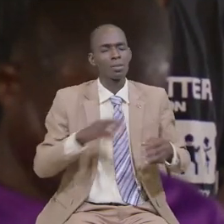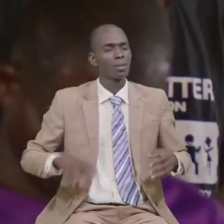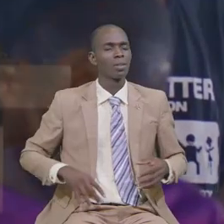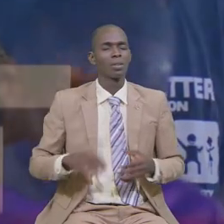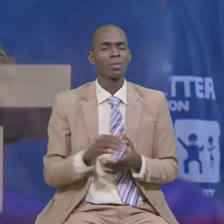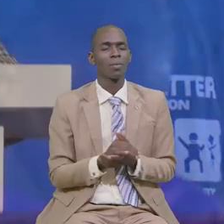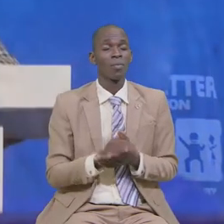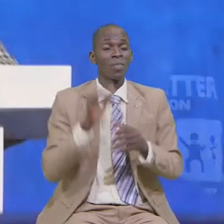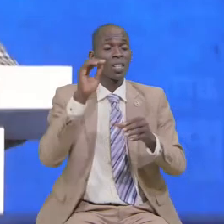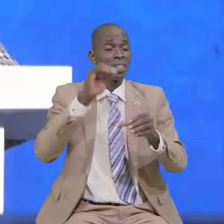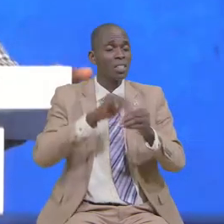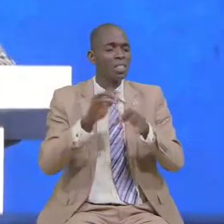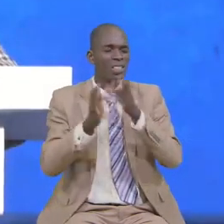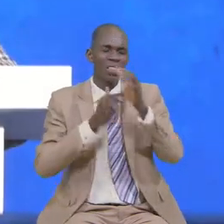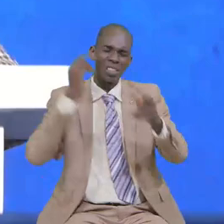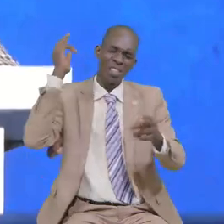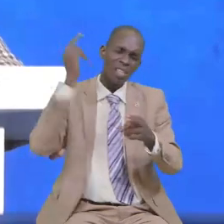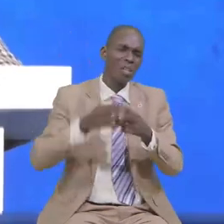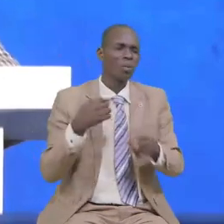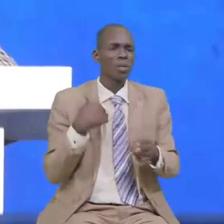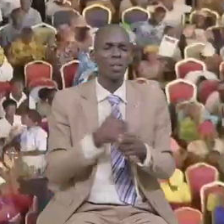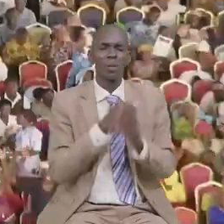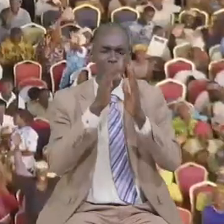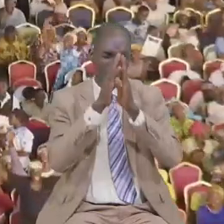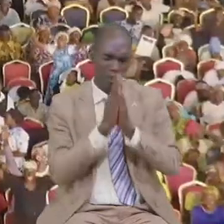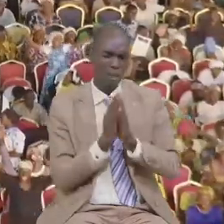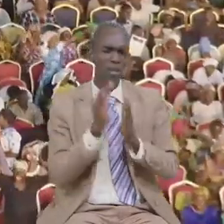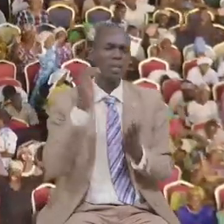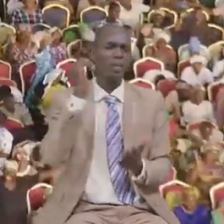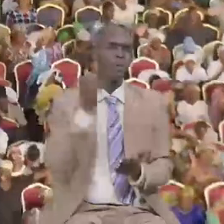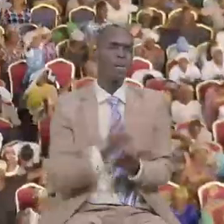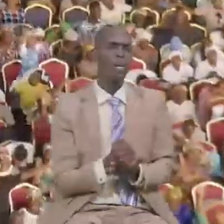In Jesus' name we pray.